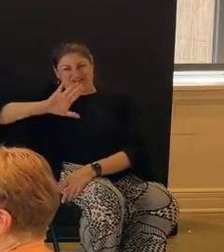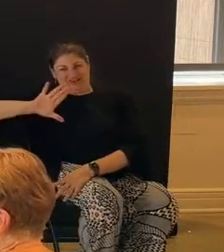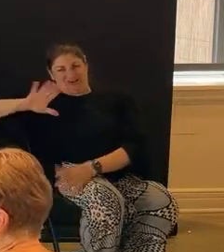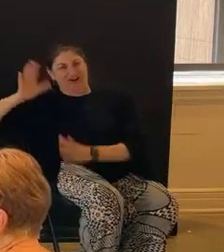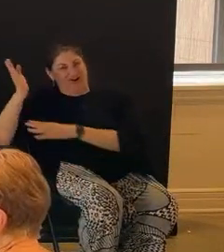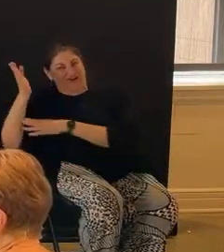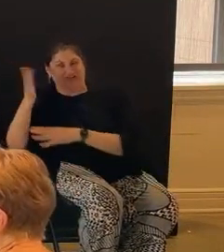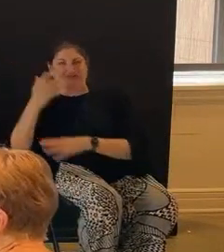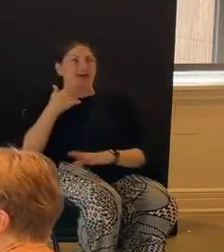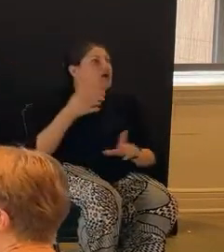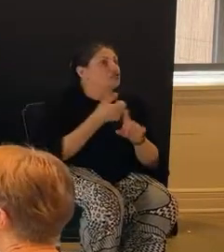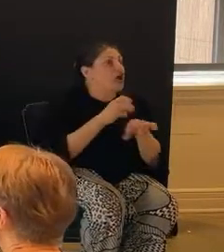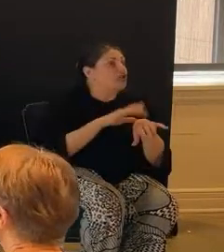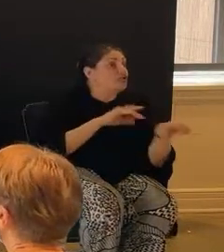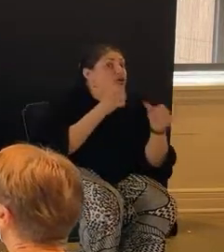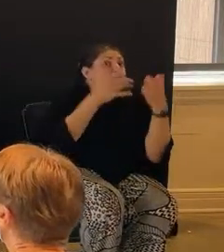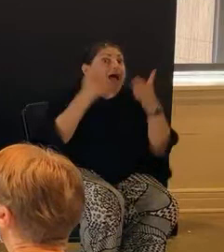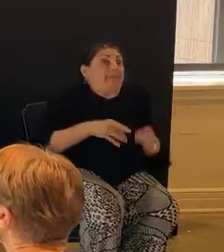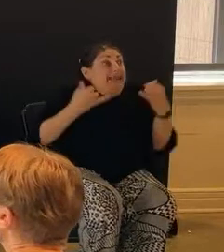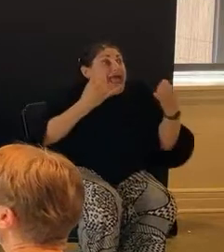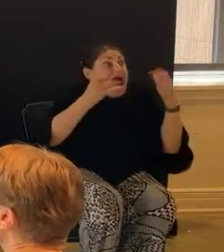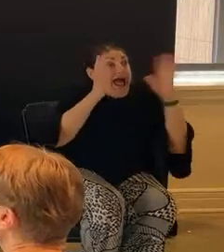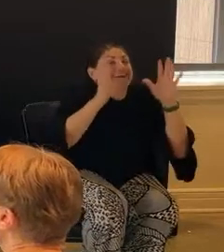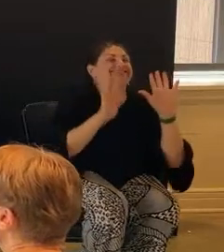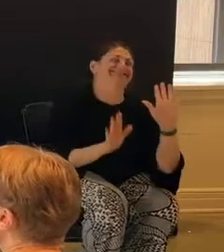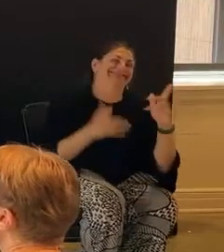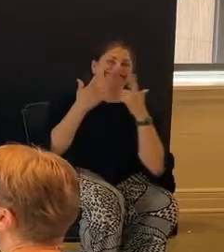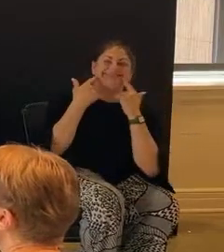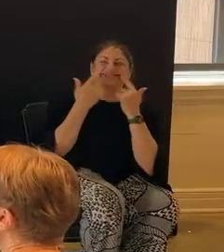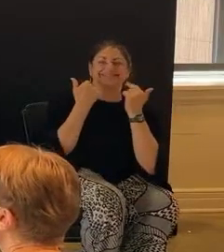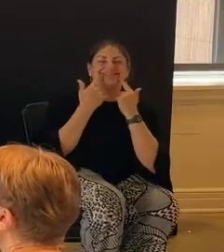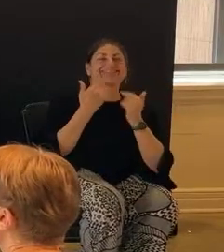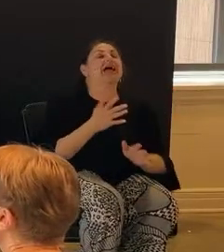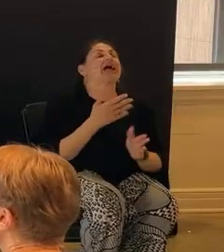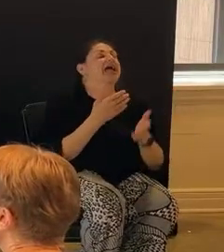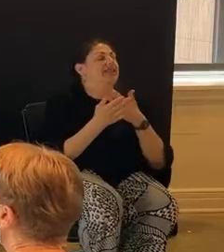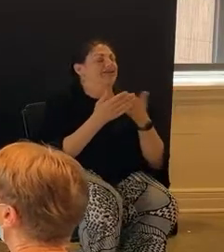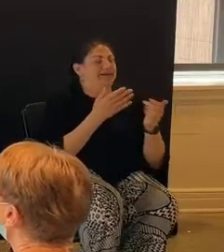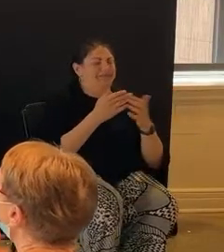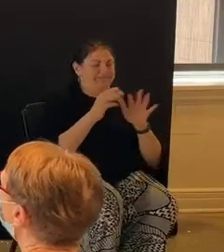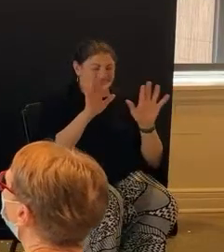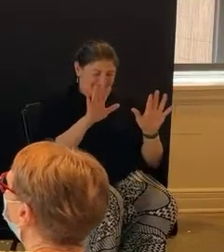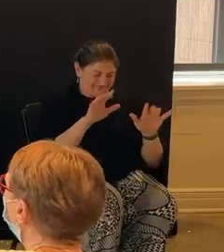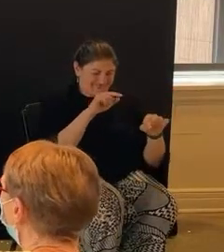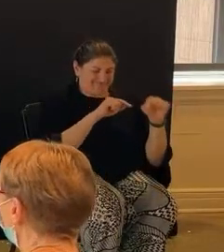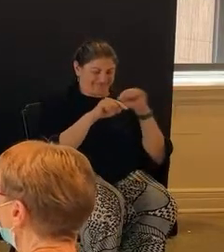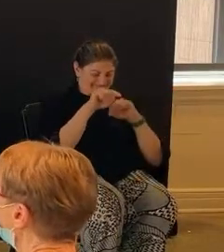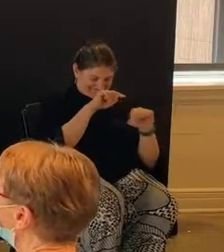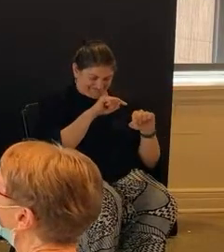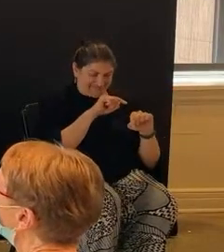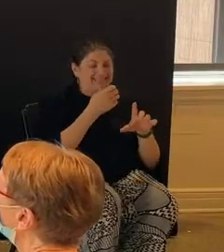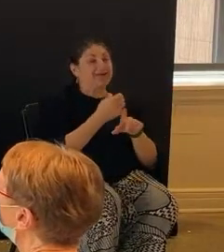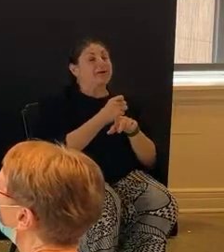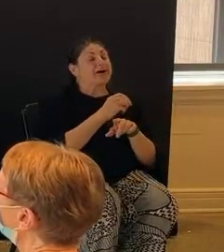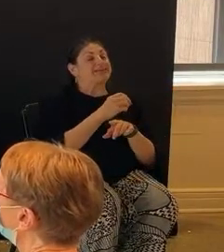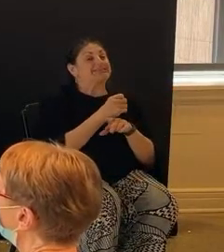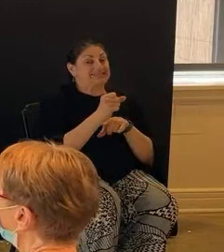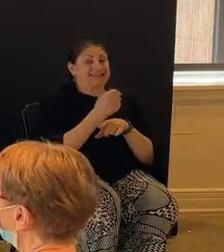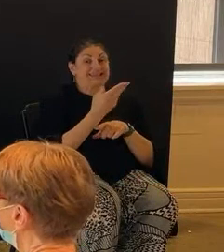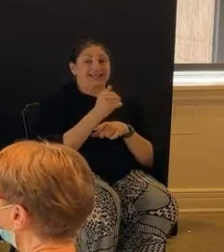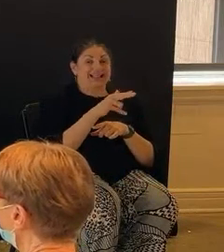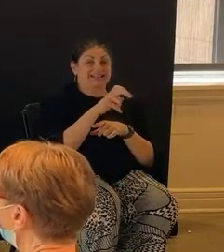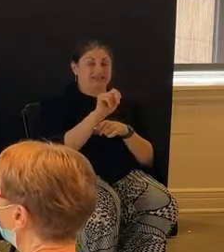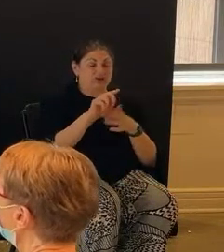But in the lead-in, when So Mount St. Helens started sort of jostling